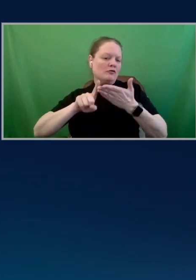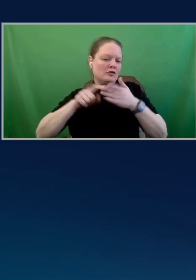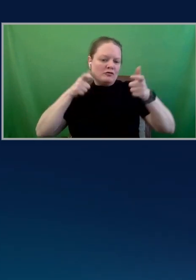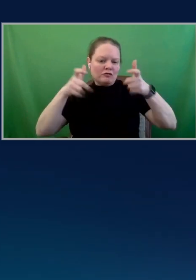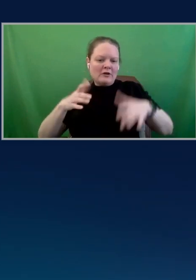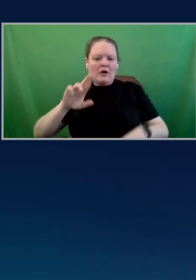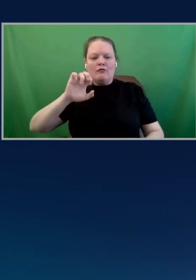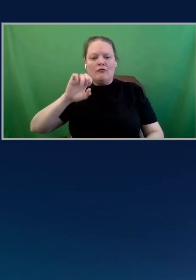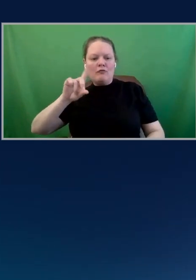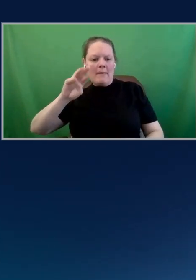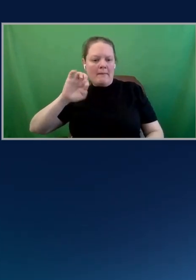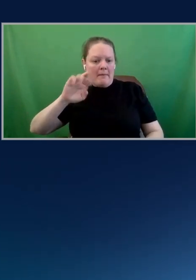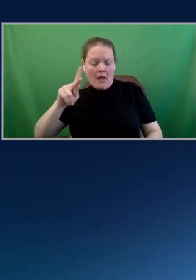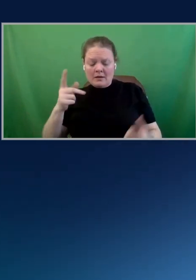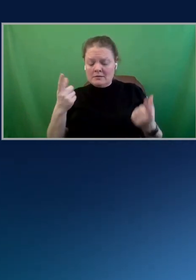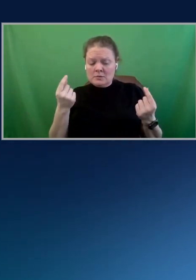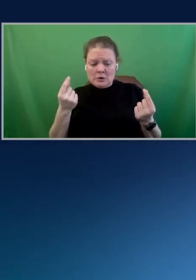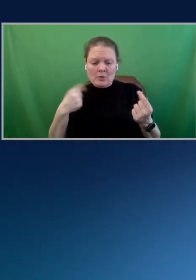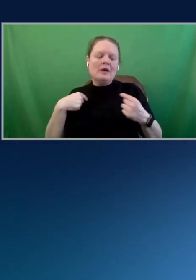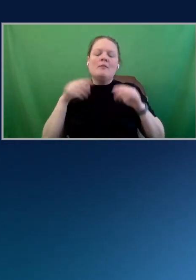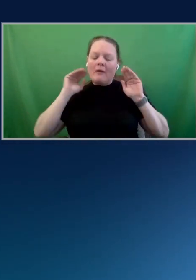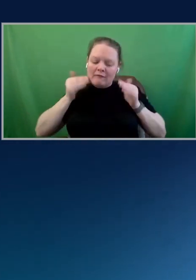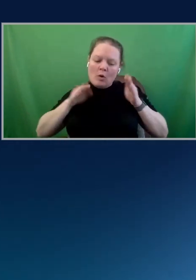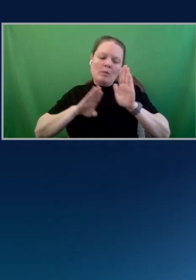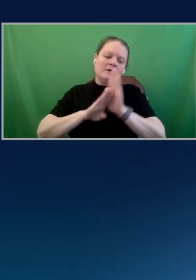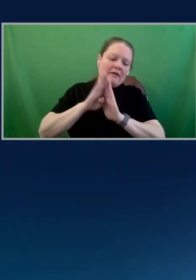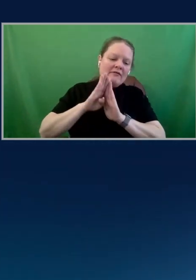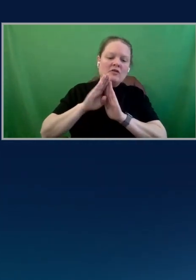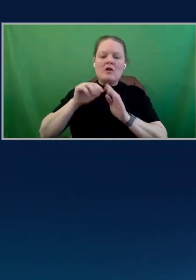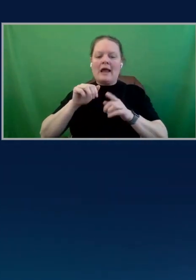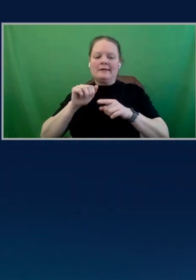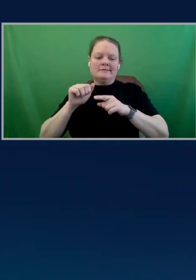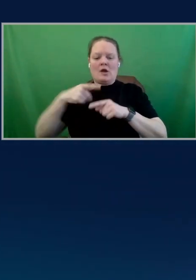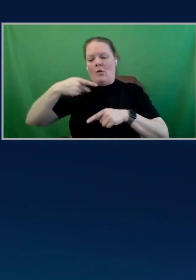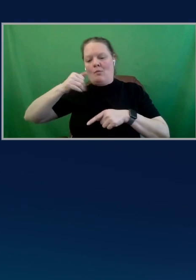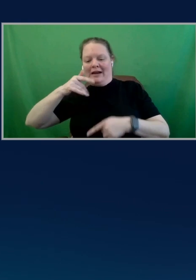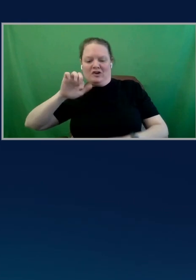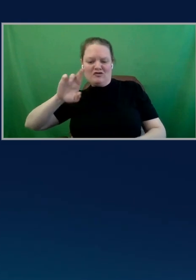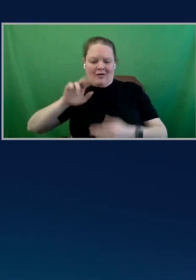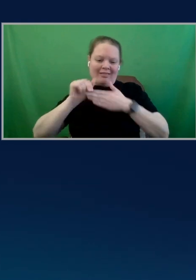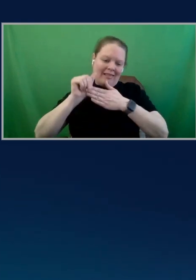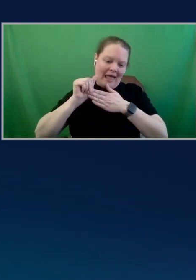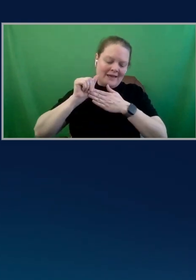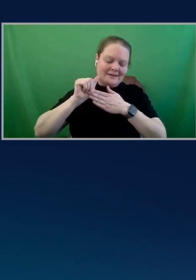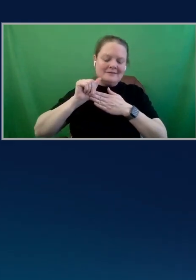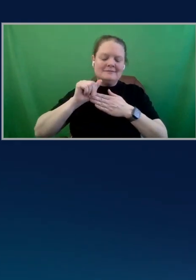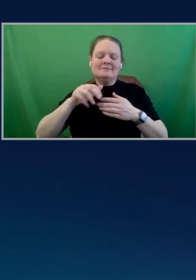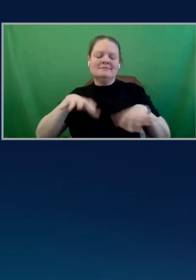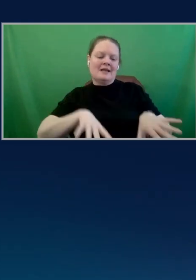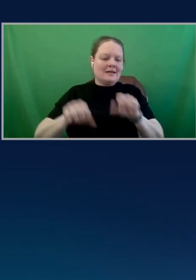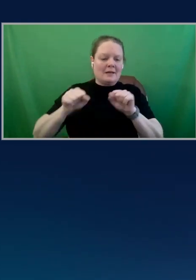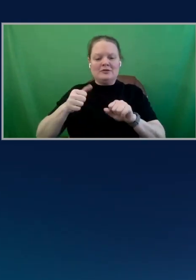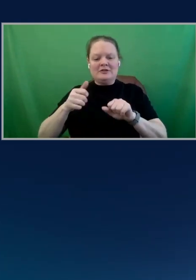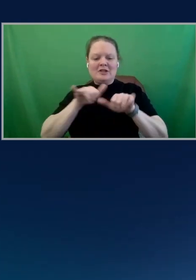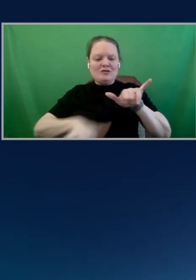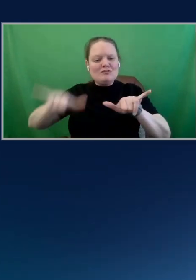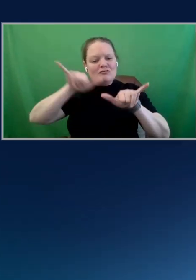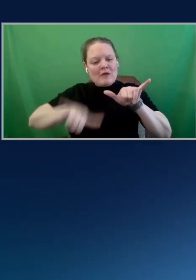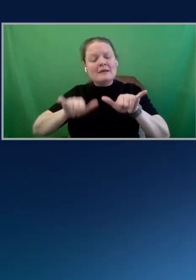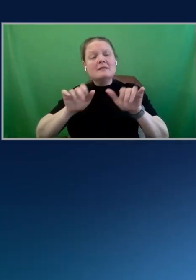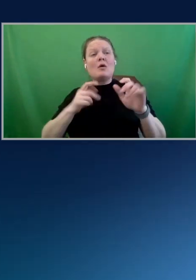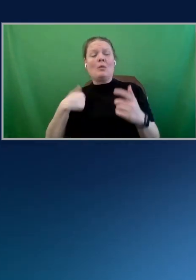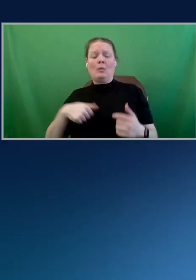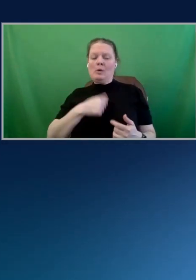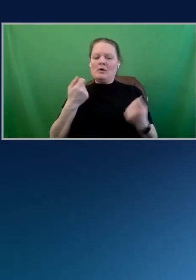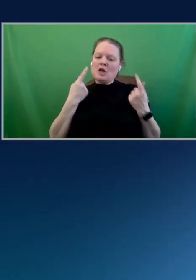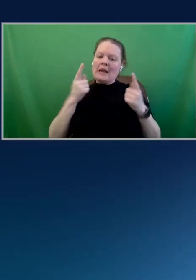focus on developer and practitioner led technology adoption trends. So basically, we want to understand what the people who have their hands on the keyboard are